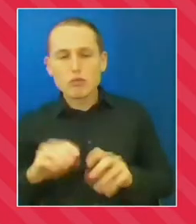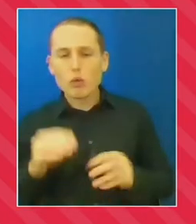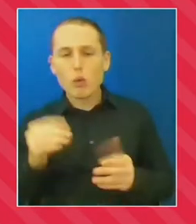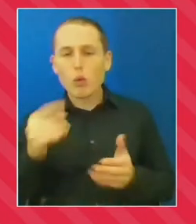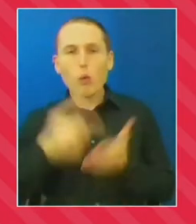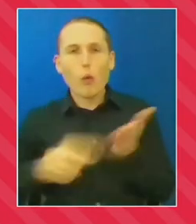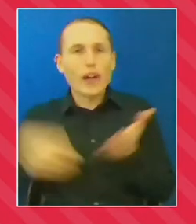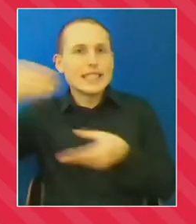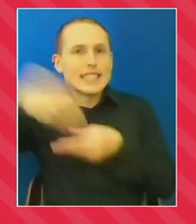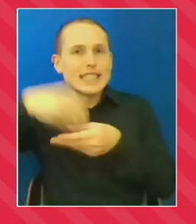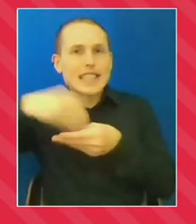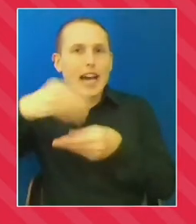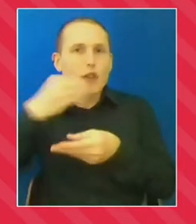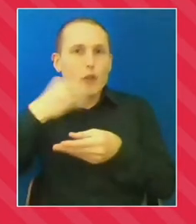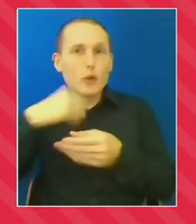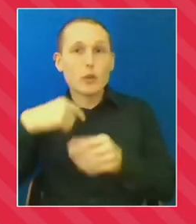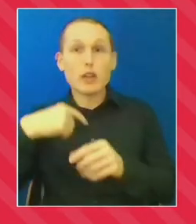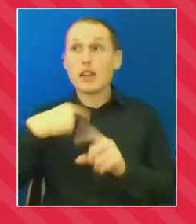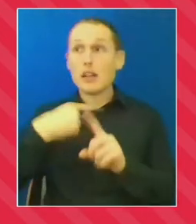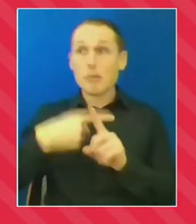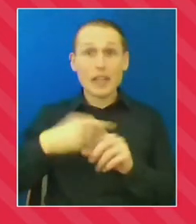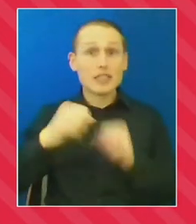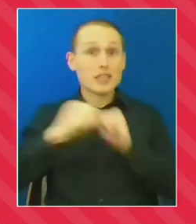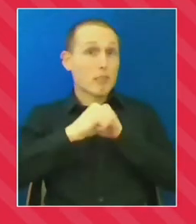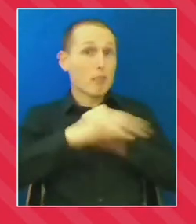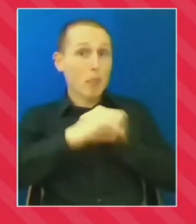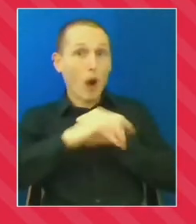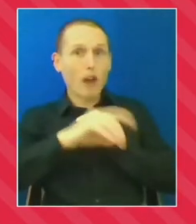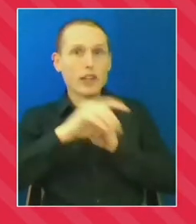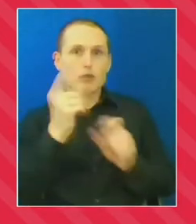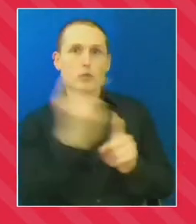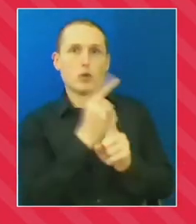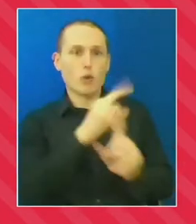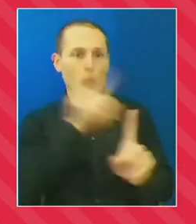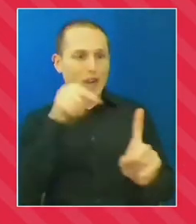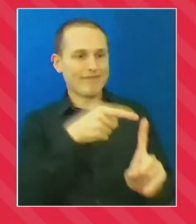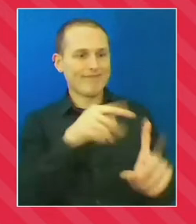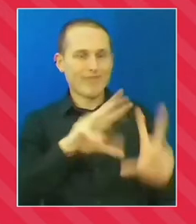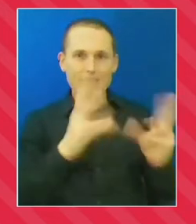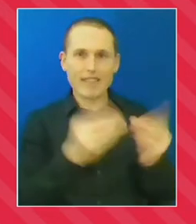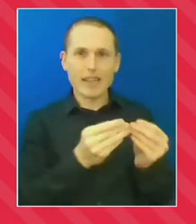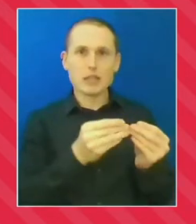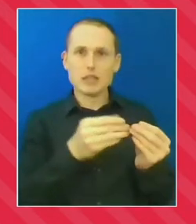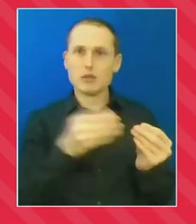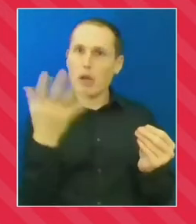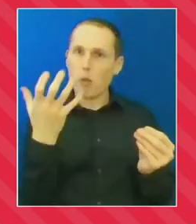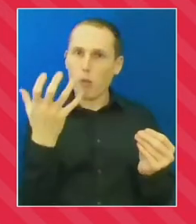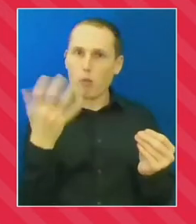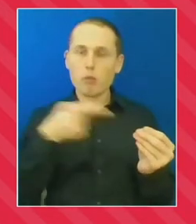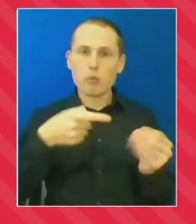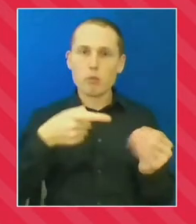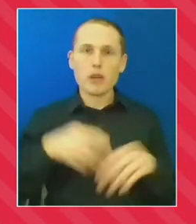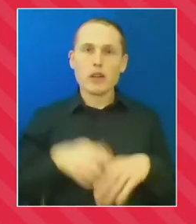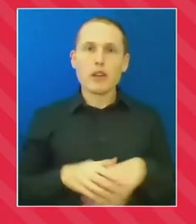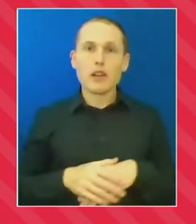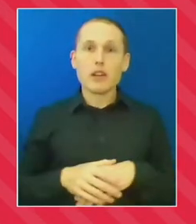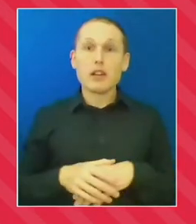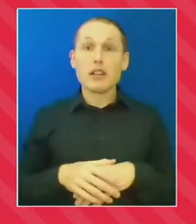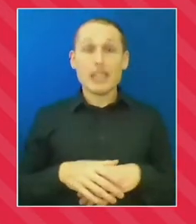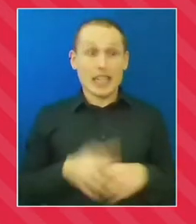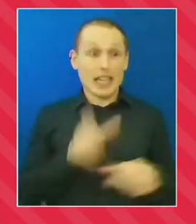marketing the healthy options to families, and people will buy